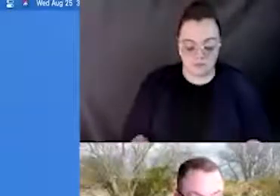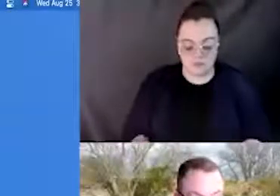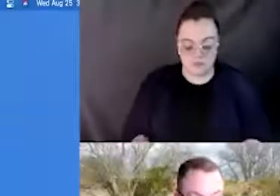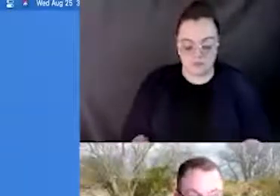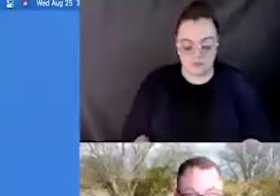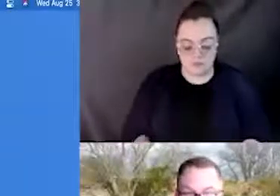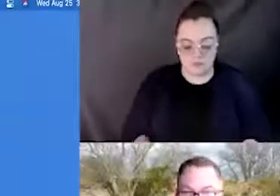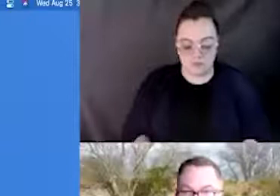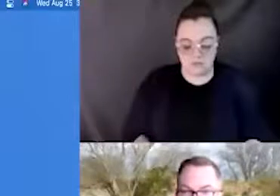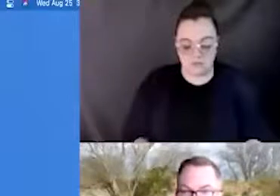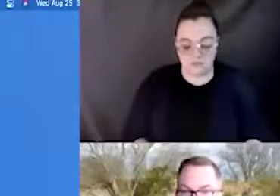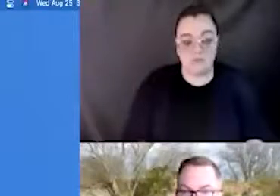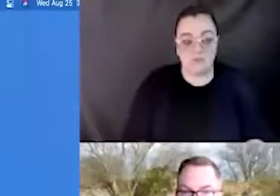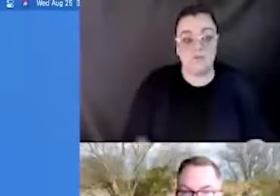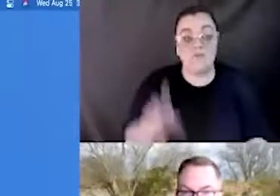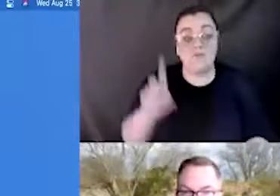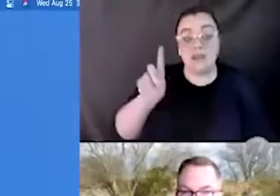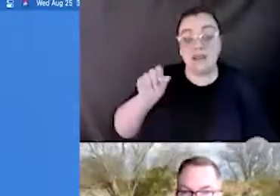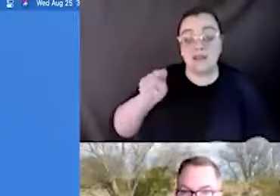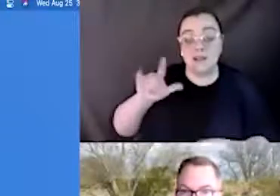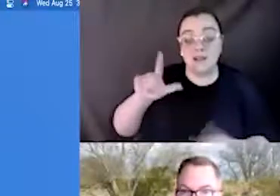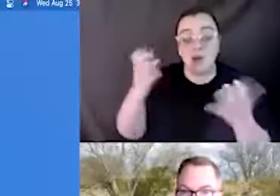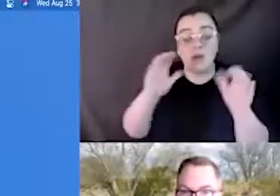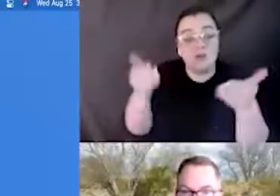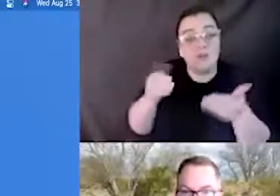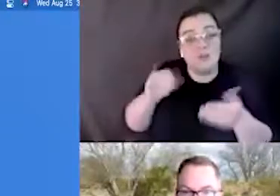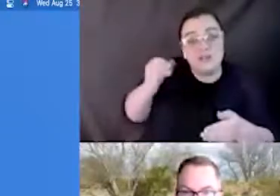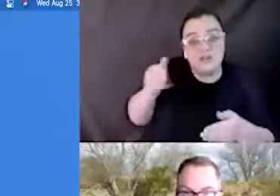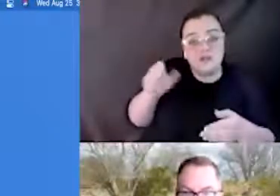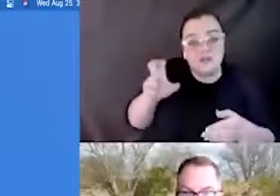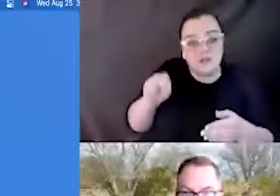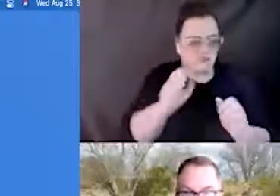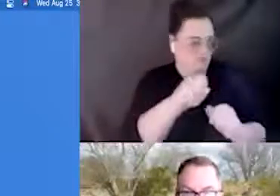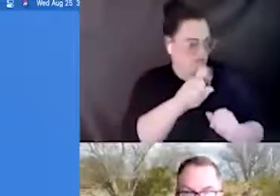Next up, Daniel, do you want to introduce Jason? Yes, I'd be honored.